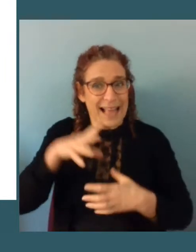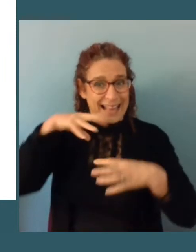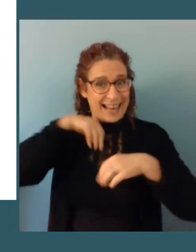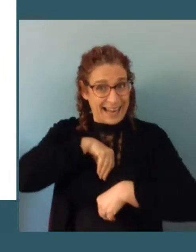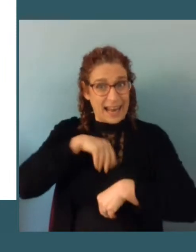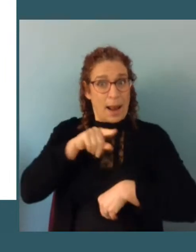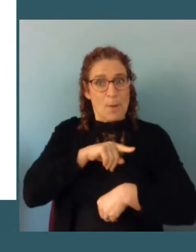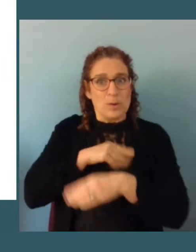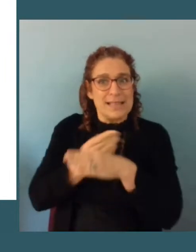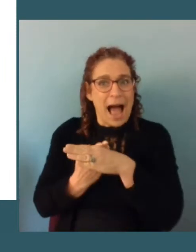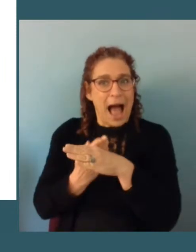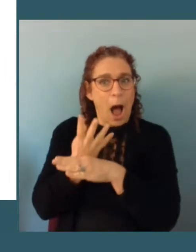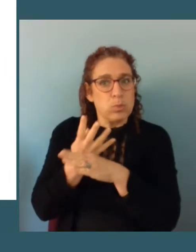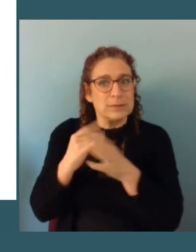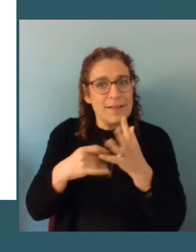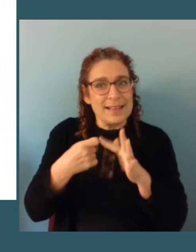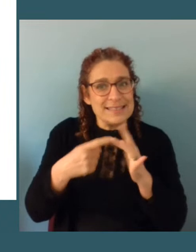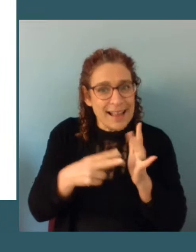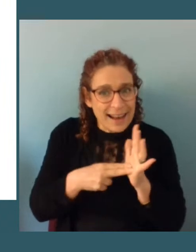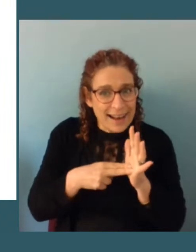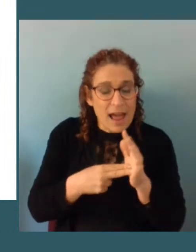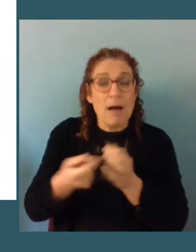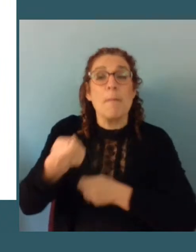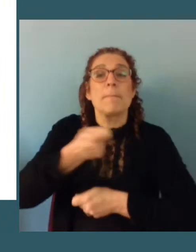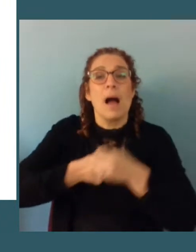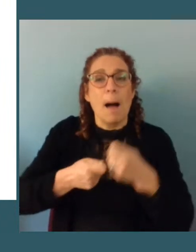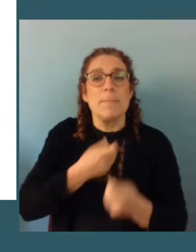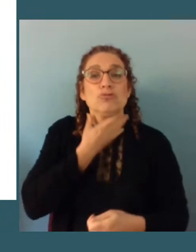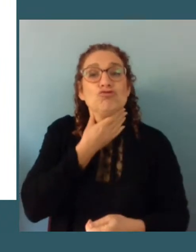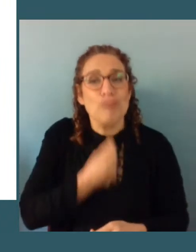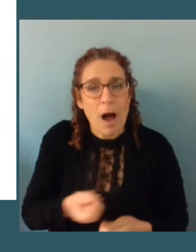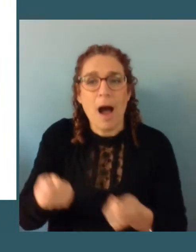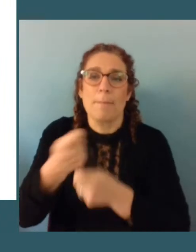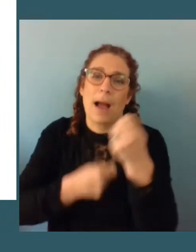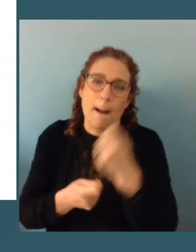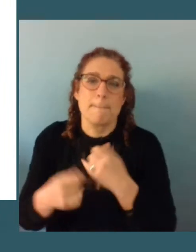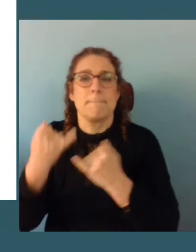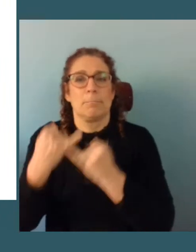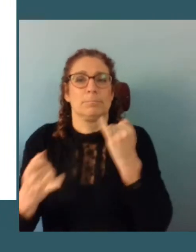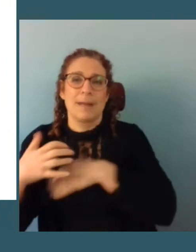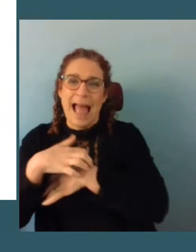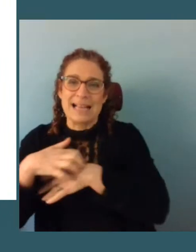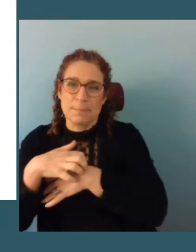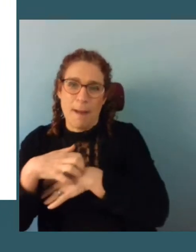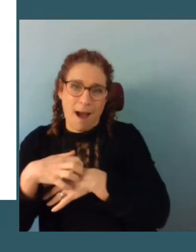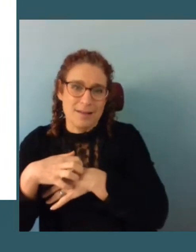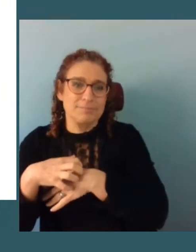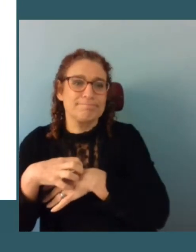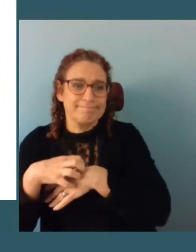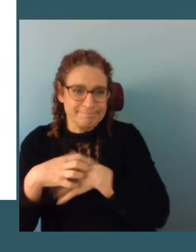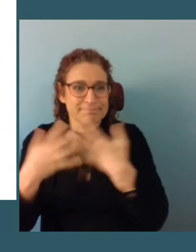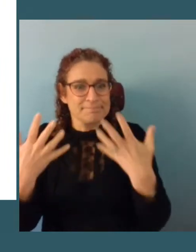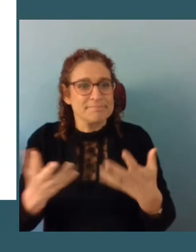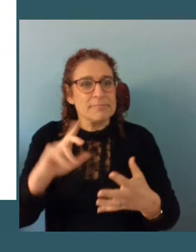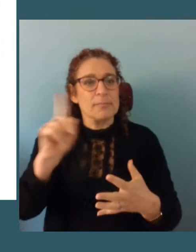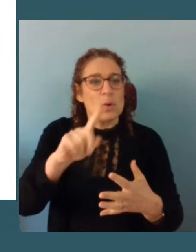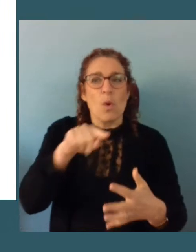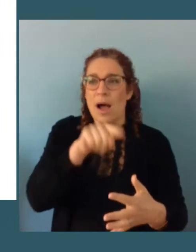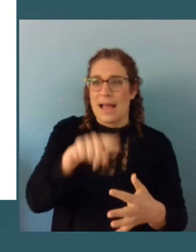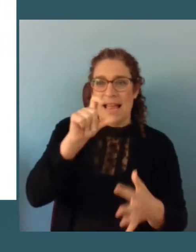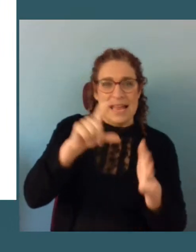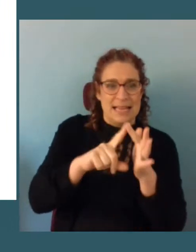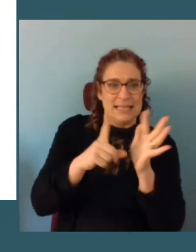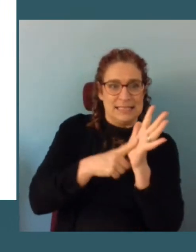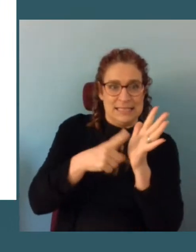Epidermal differentiation complex is a conglomeration of cells in the top layer of the